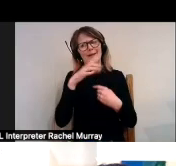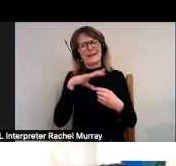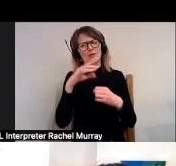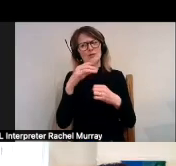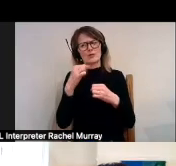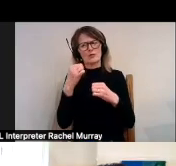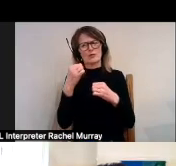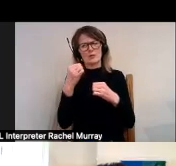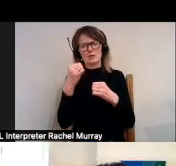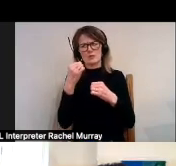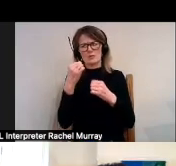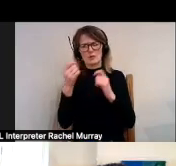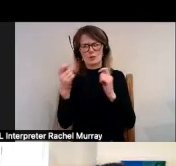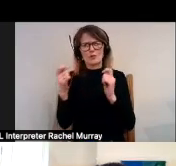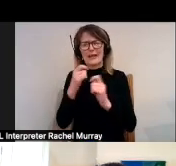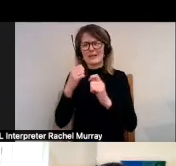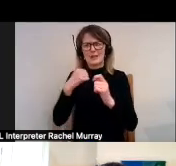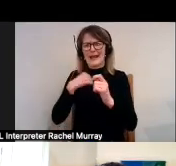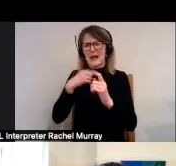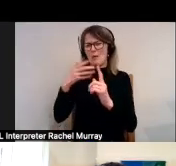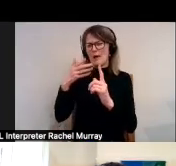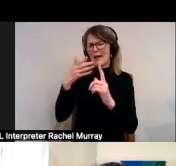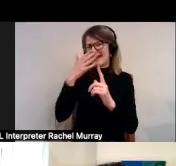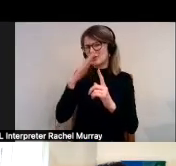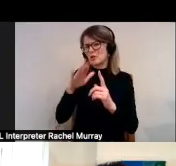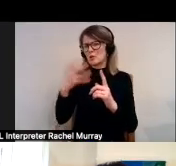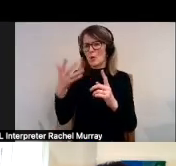aware of, to notice power used well? Because